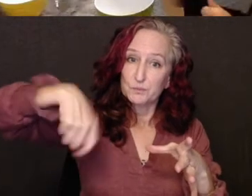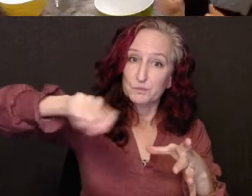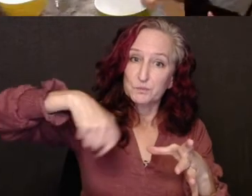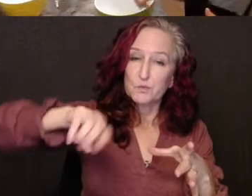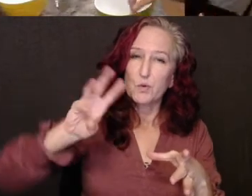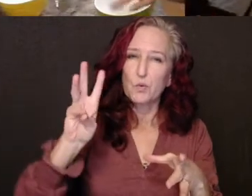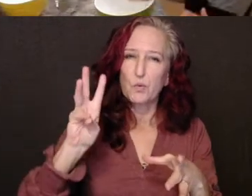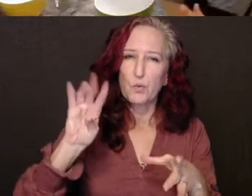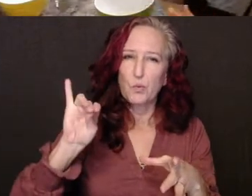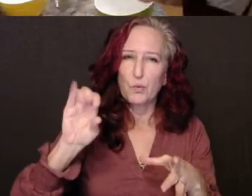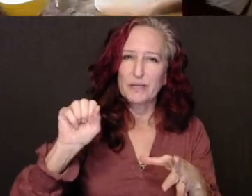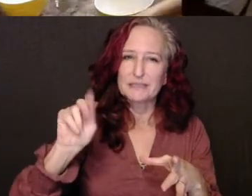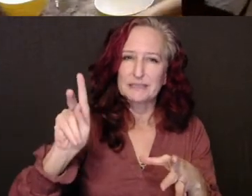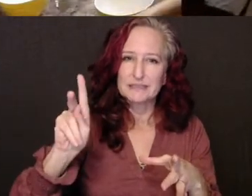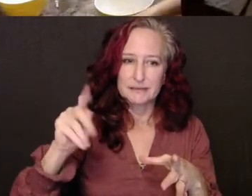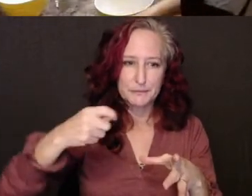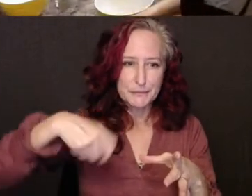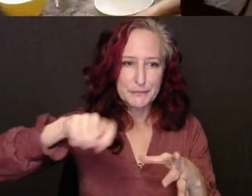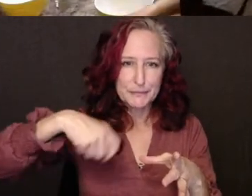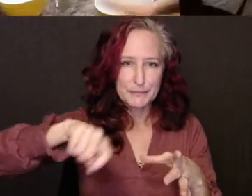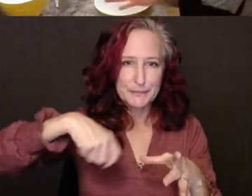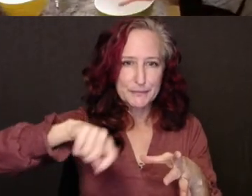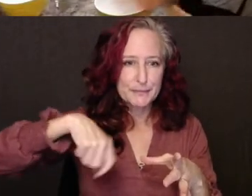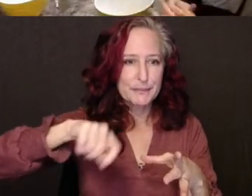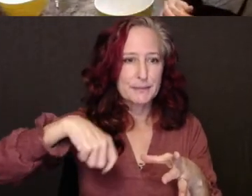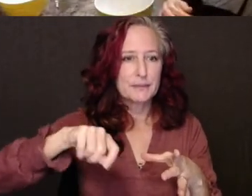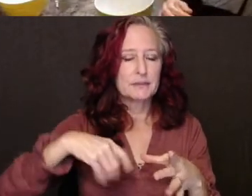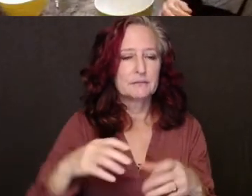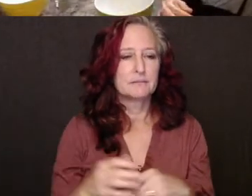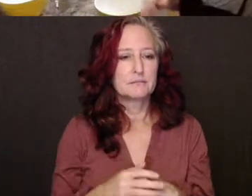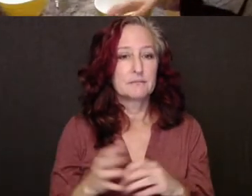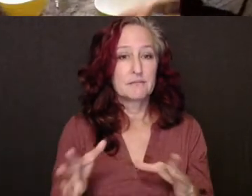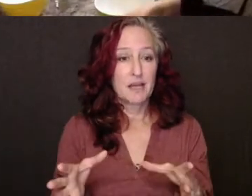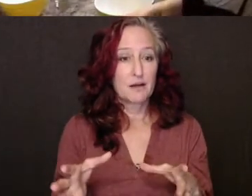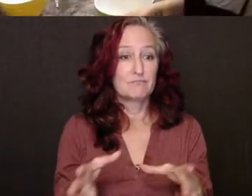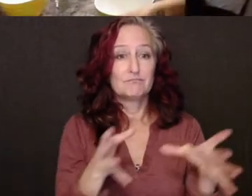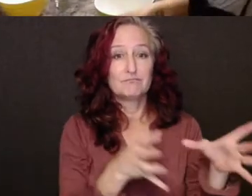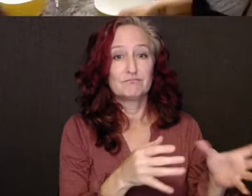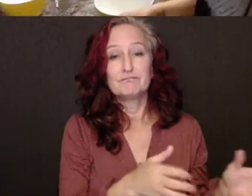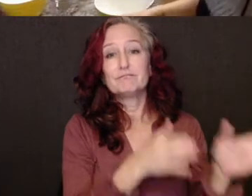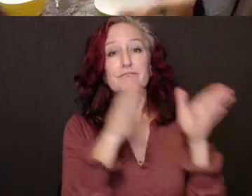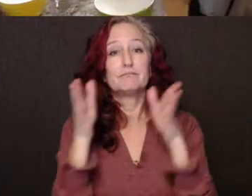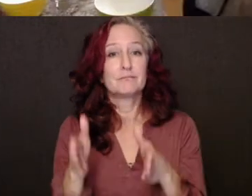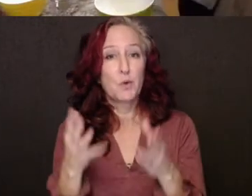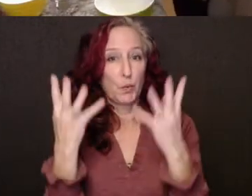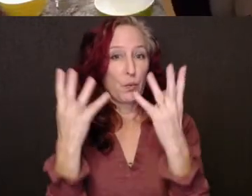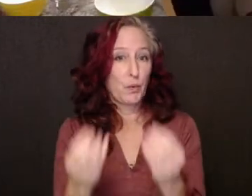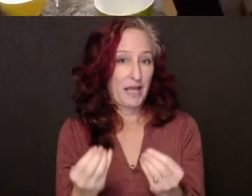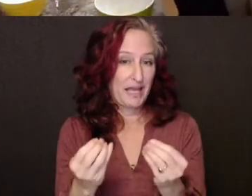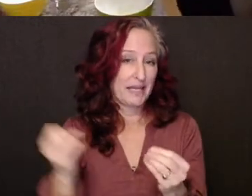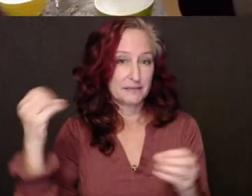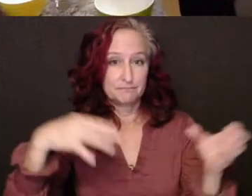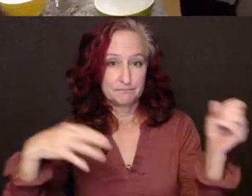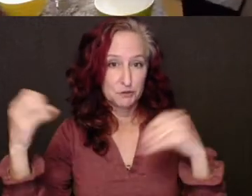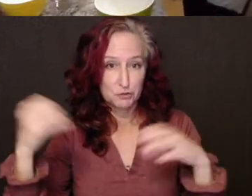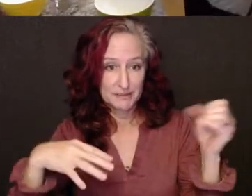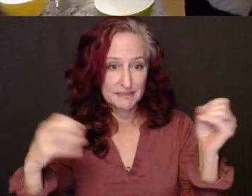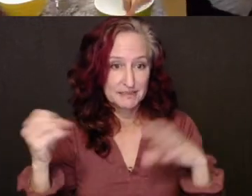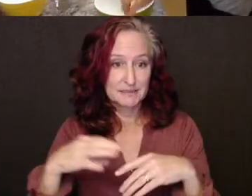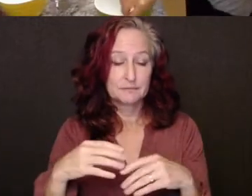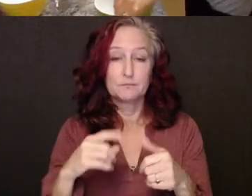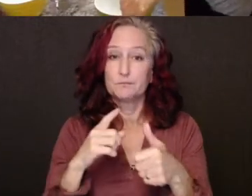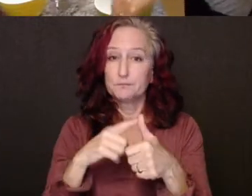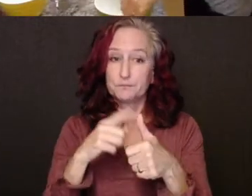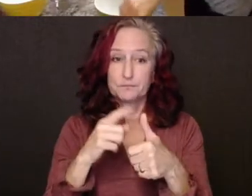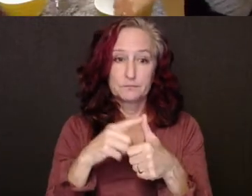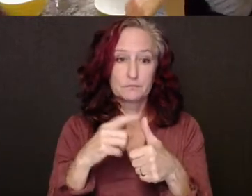gum, xanthan gum, and it just works super well. Yeah. Thank you. So I'm